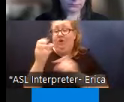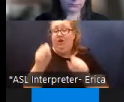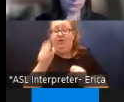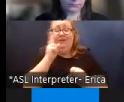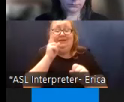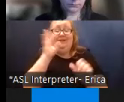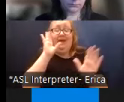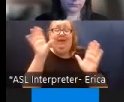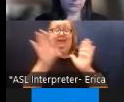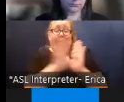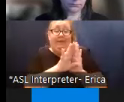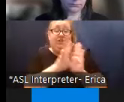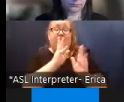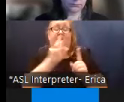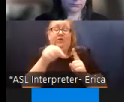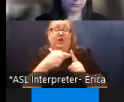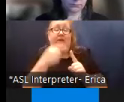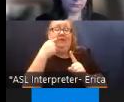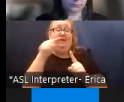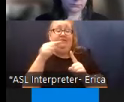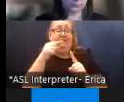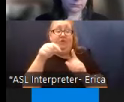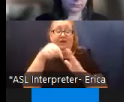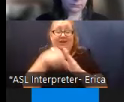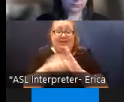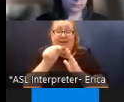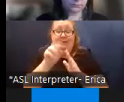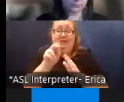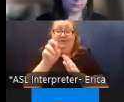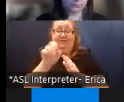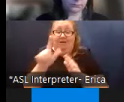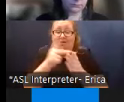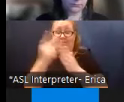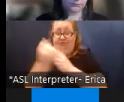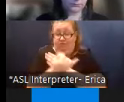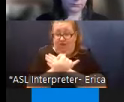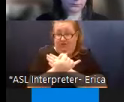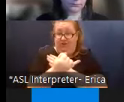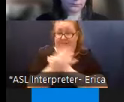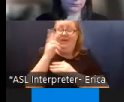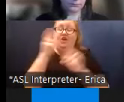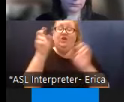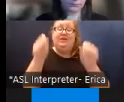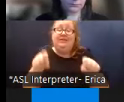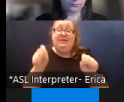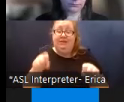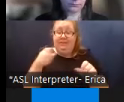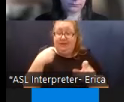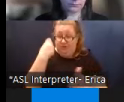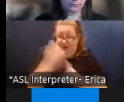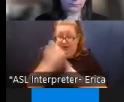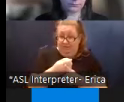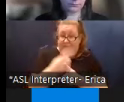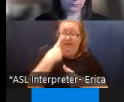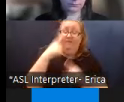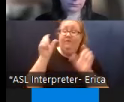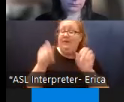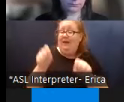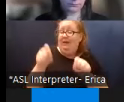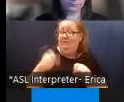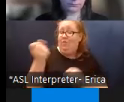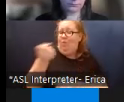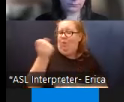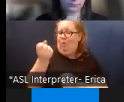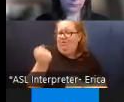was talking about for a deep tunnel project. You can see the potential impact of being able to hold that much